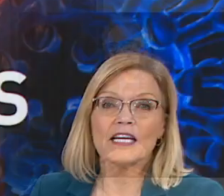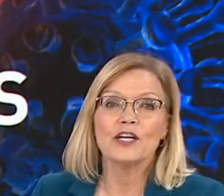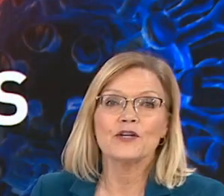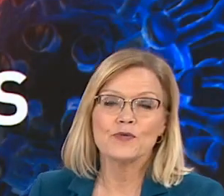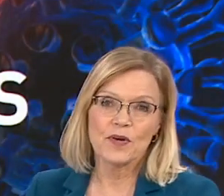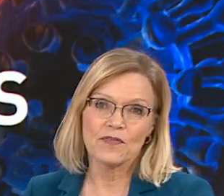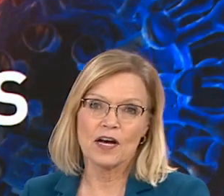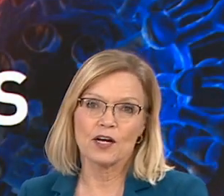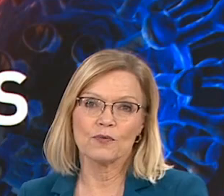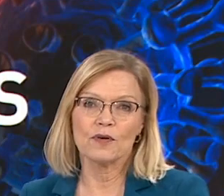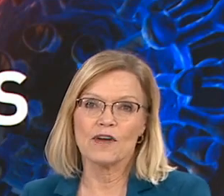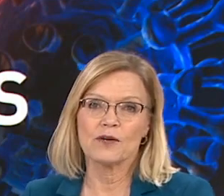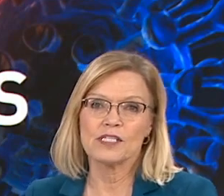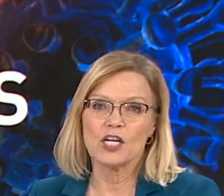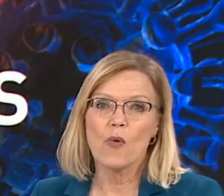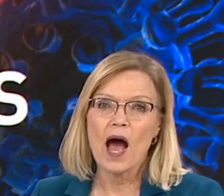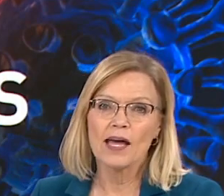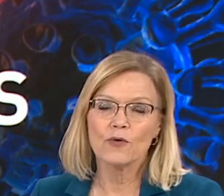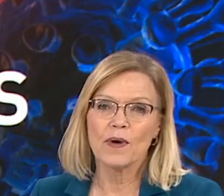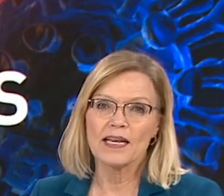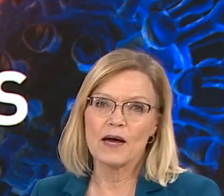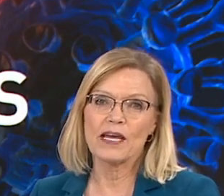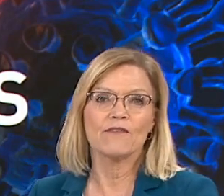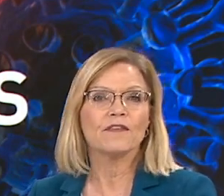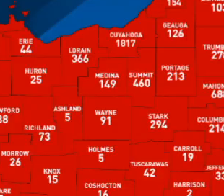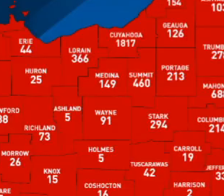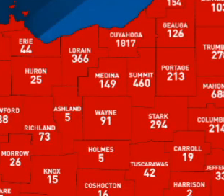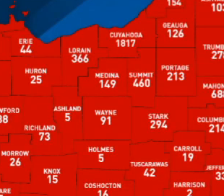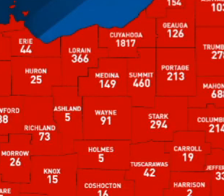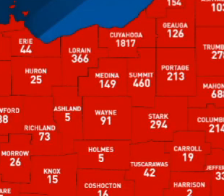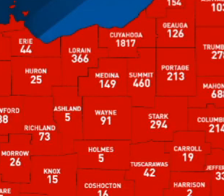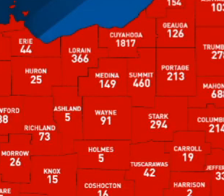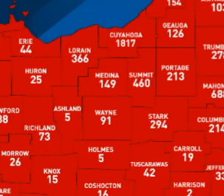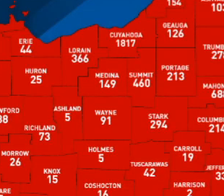Governor's Daily News Briefing on coronavirus in Ohio. Right now we have